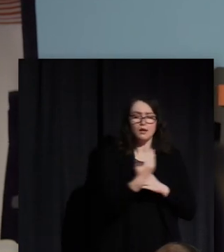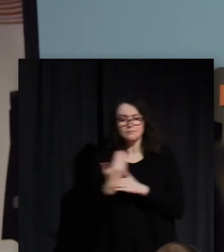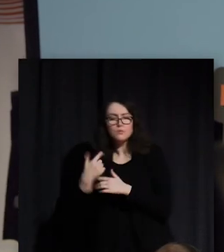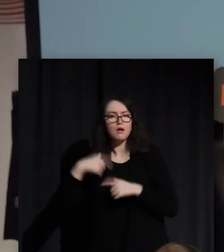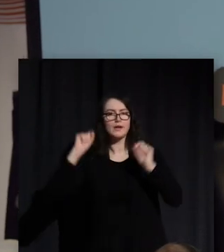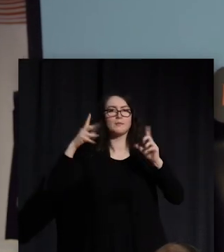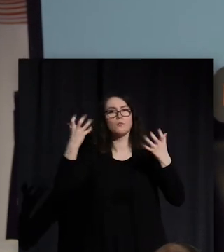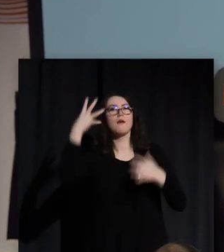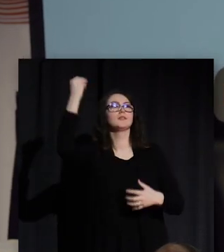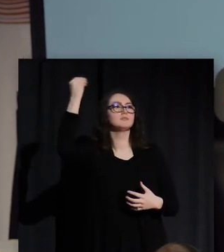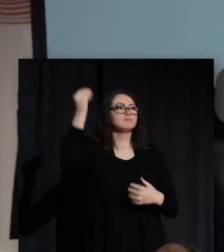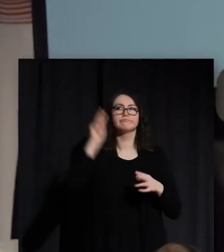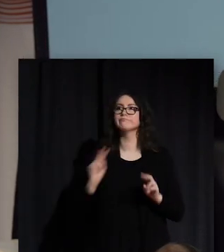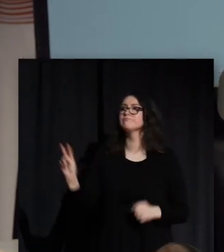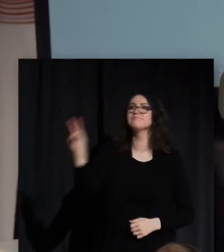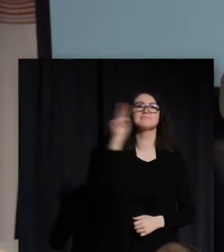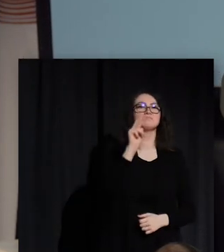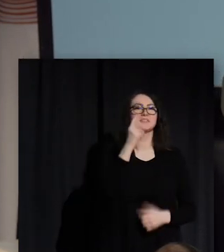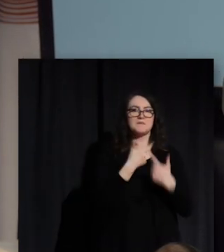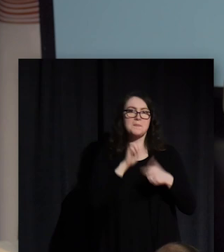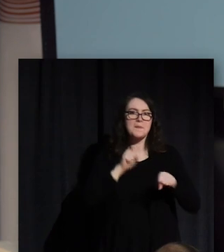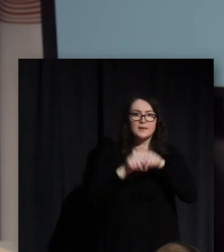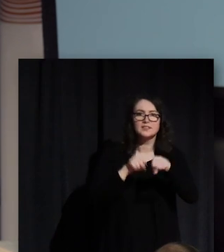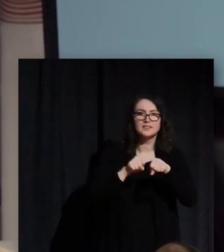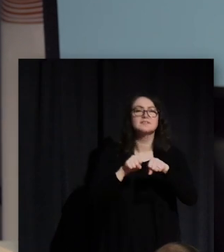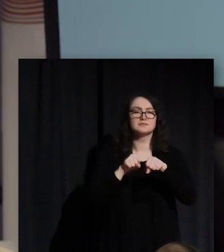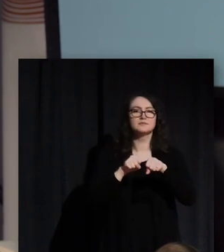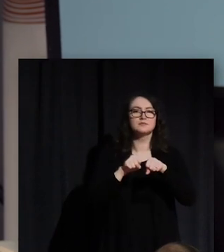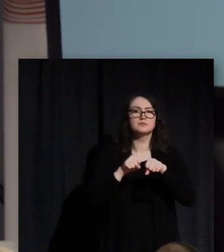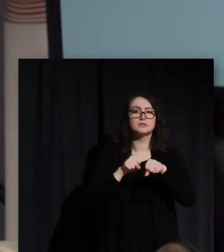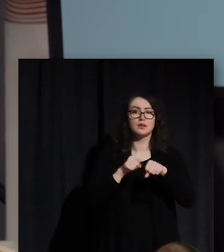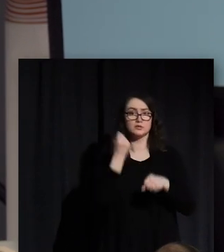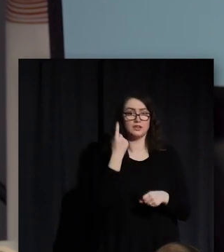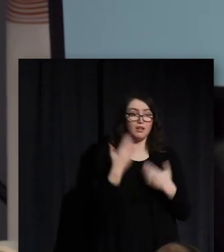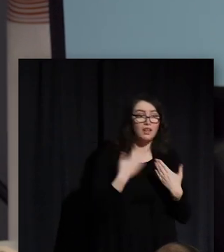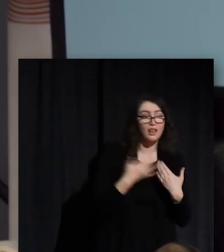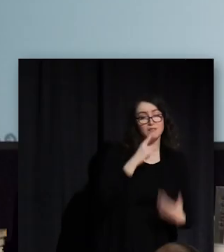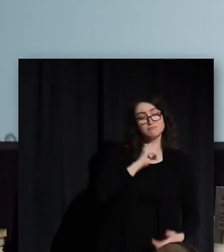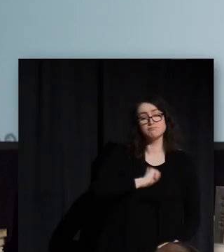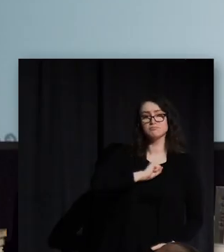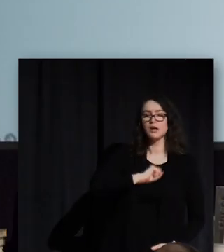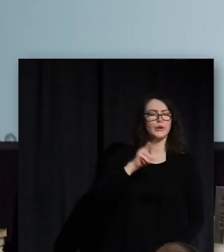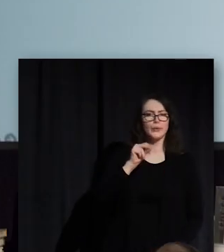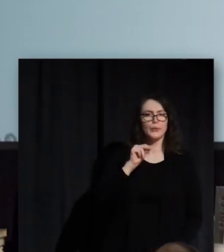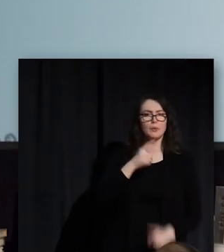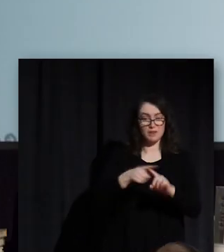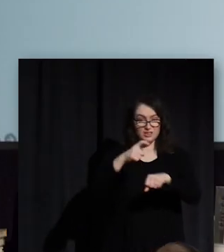get outside, seeing the world from the seat of my bicycle. It's not always easy, but it's never a waste of